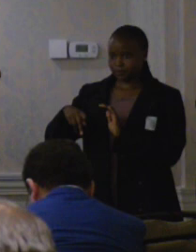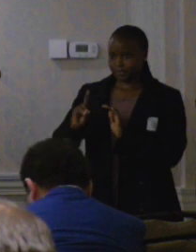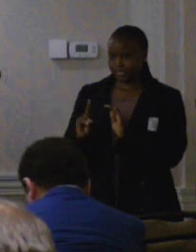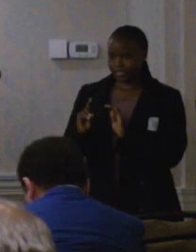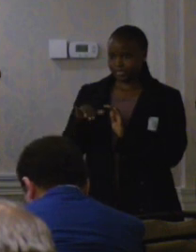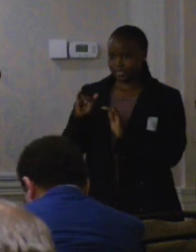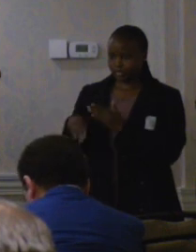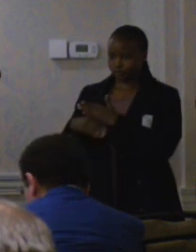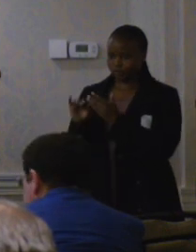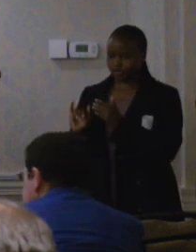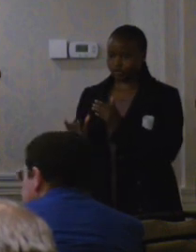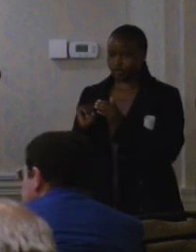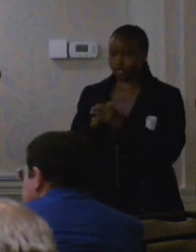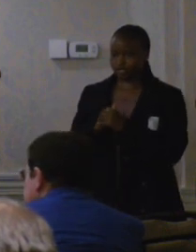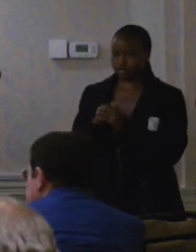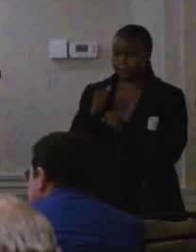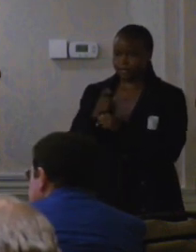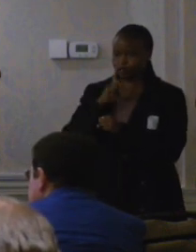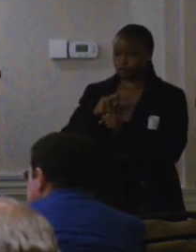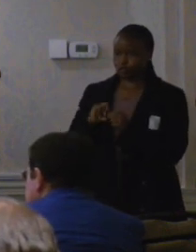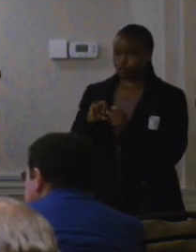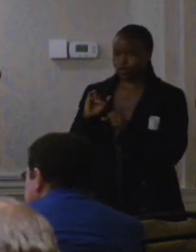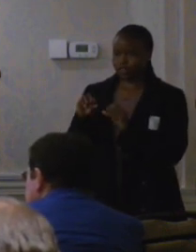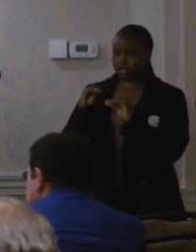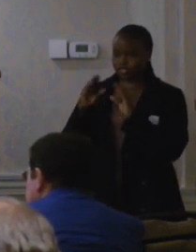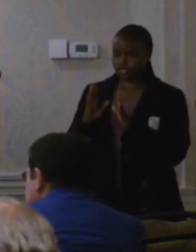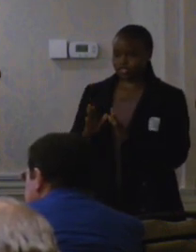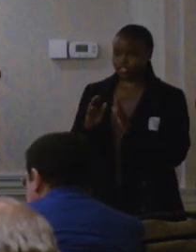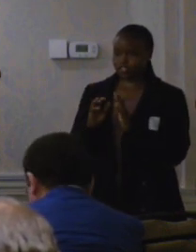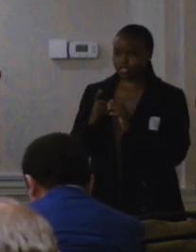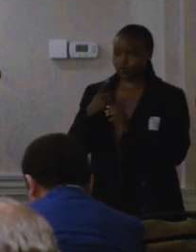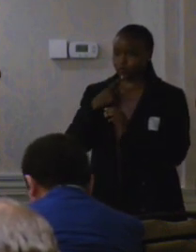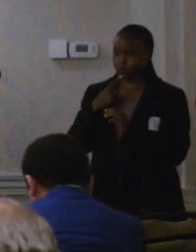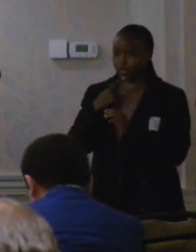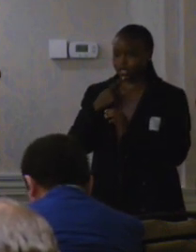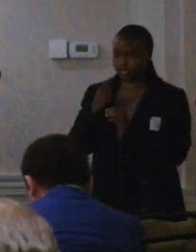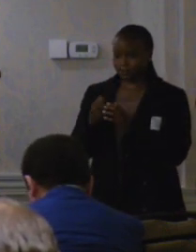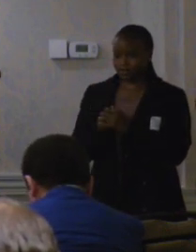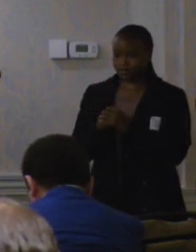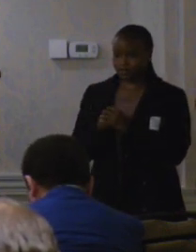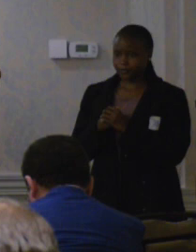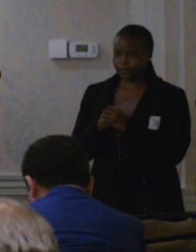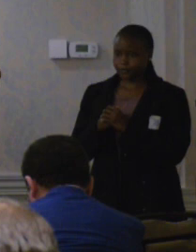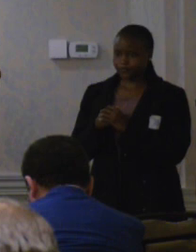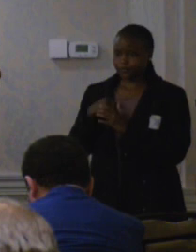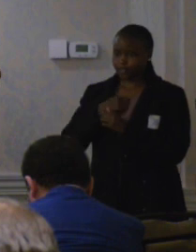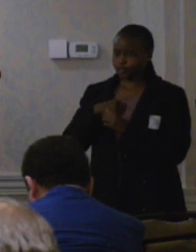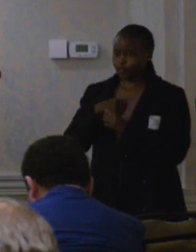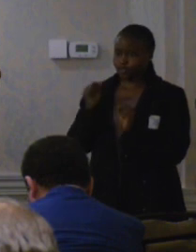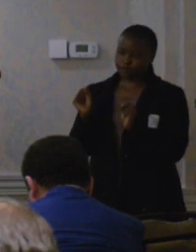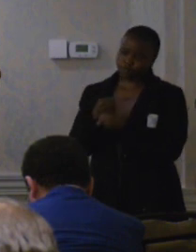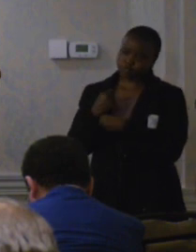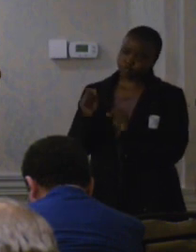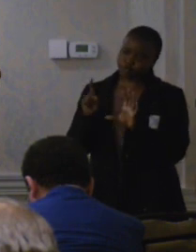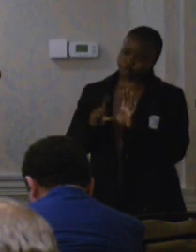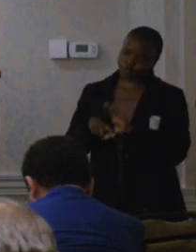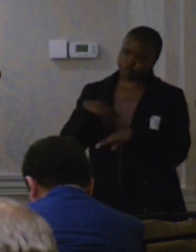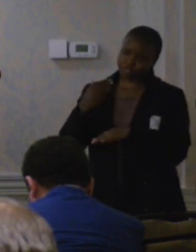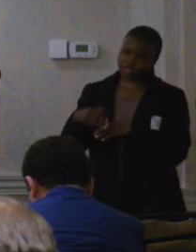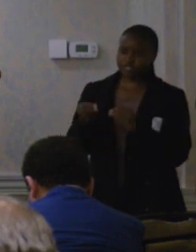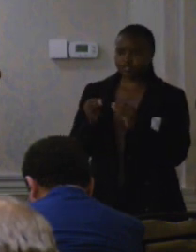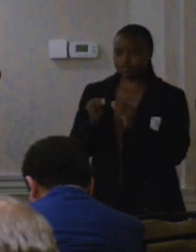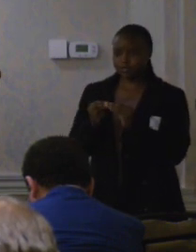to make sure about that, the teacher said that I cannot join in next meeting